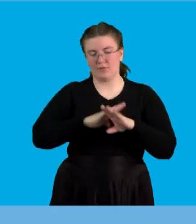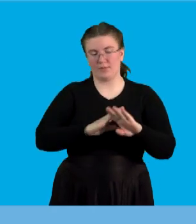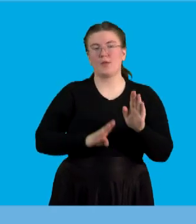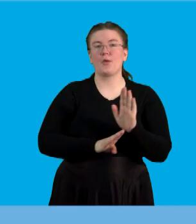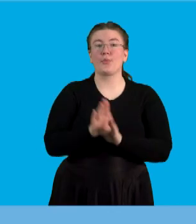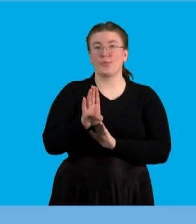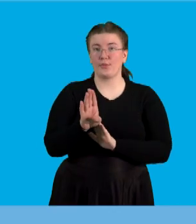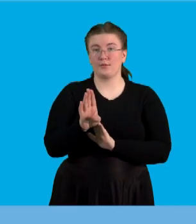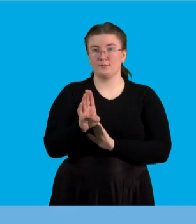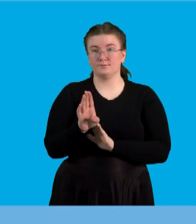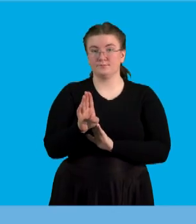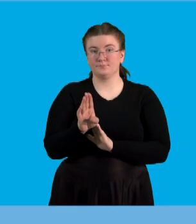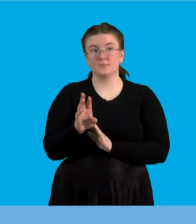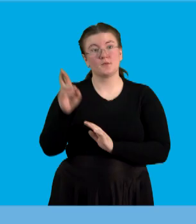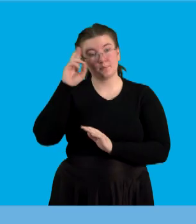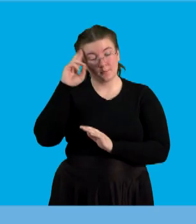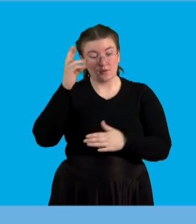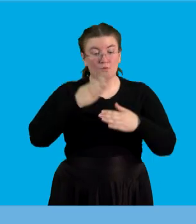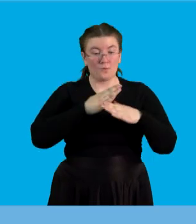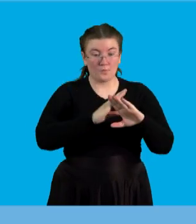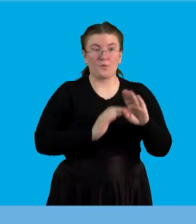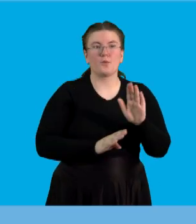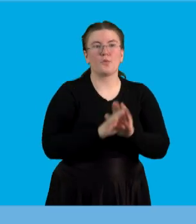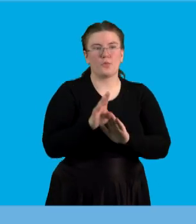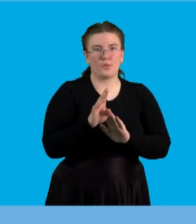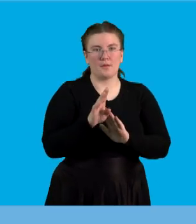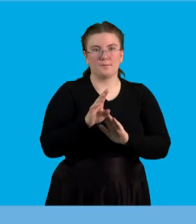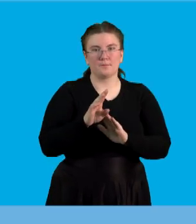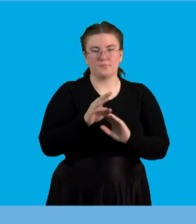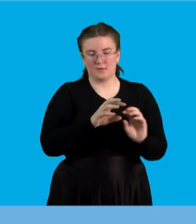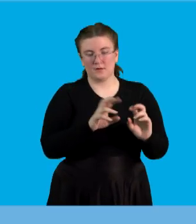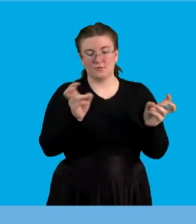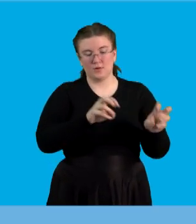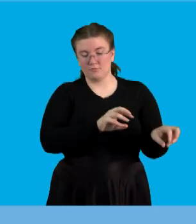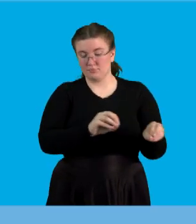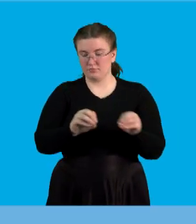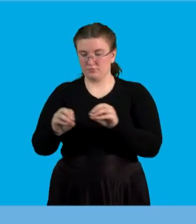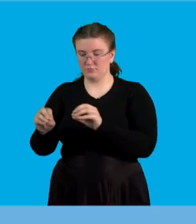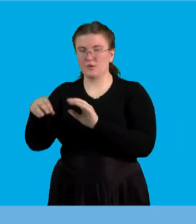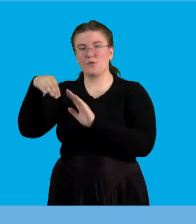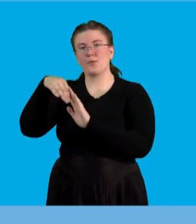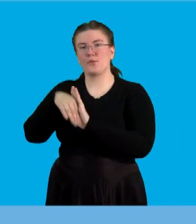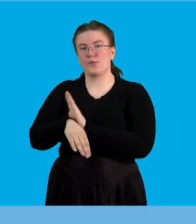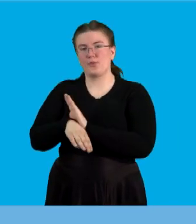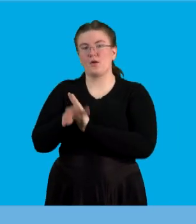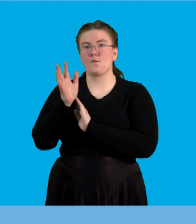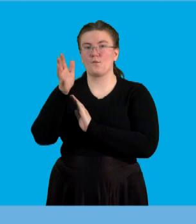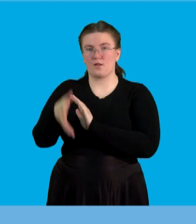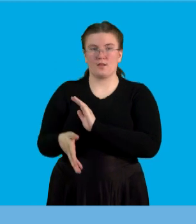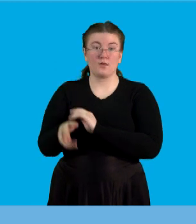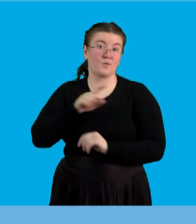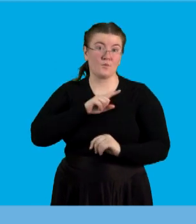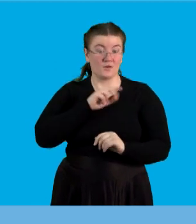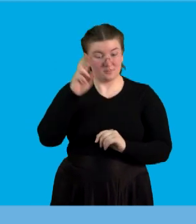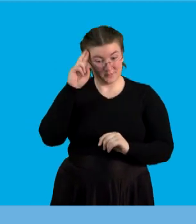increases. And remember, once the resistance of the circuit increases, the current is going to decrease, because the resistance